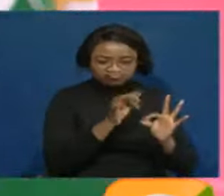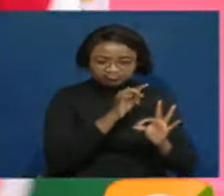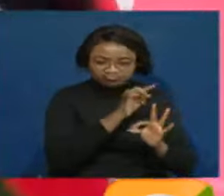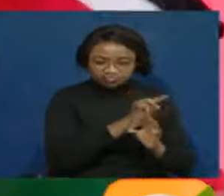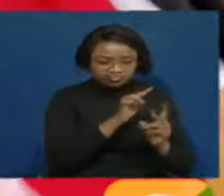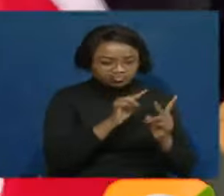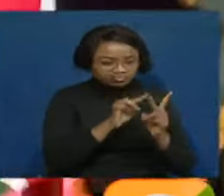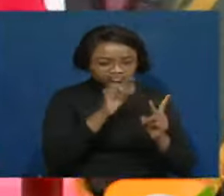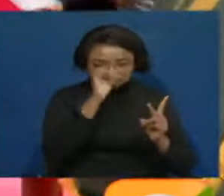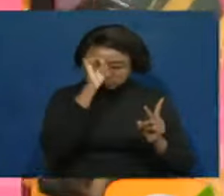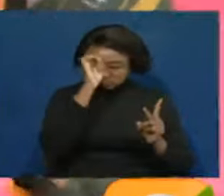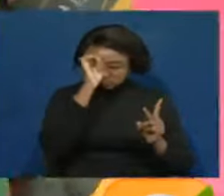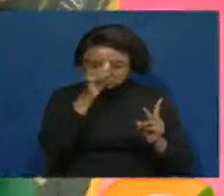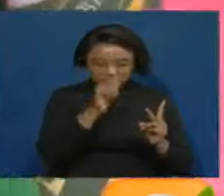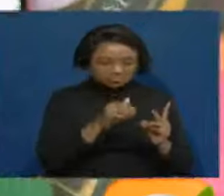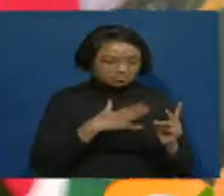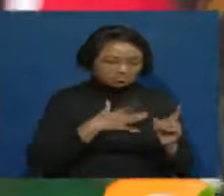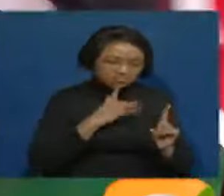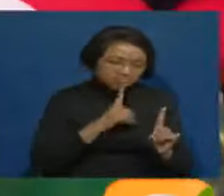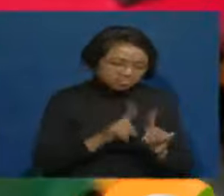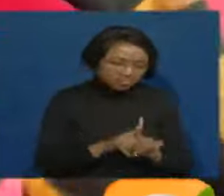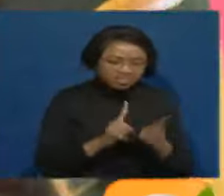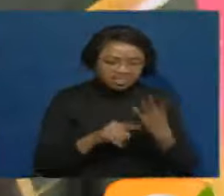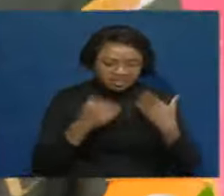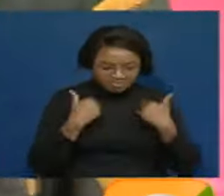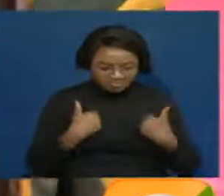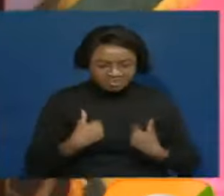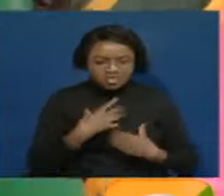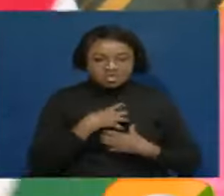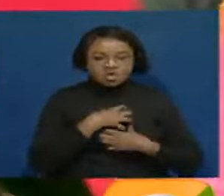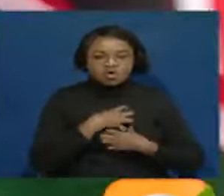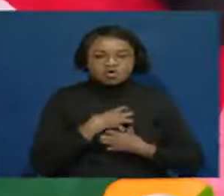You are intelligent, my brother. I am confident